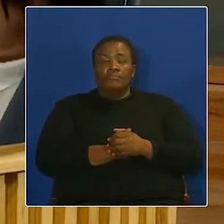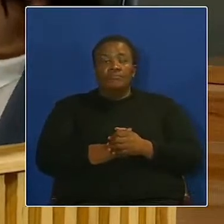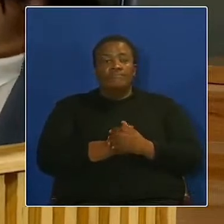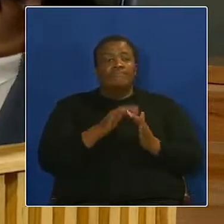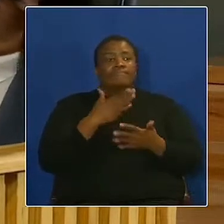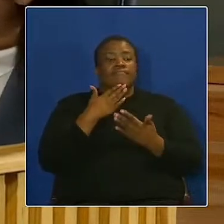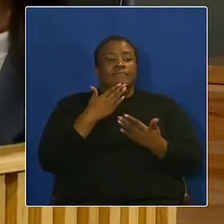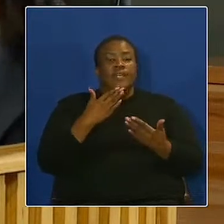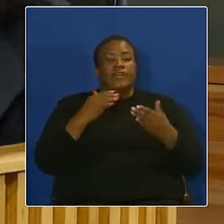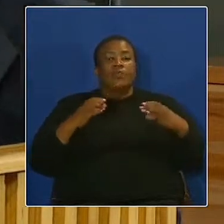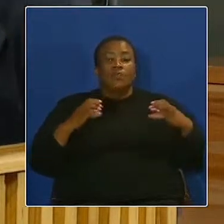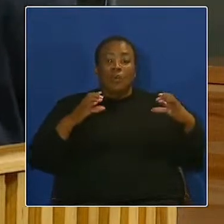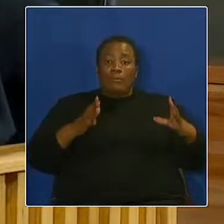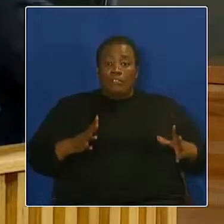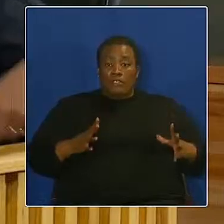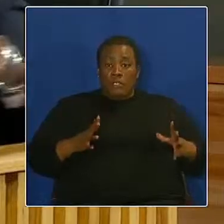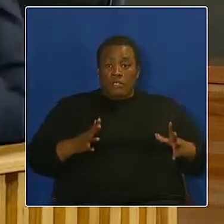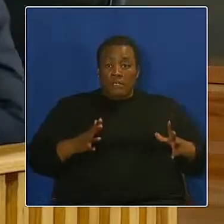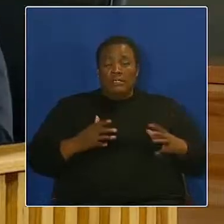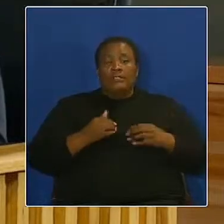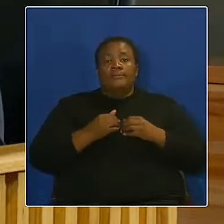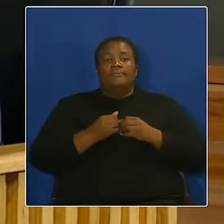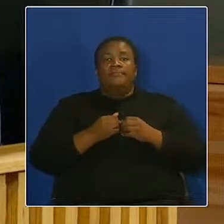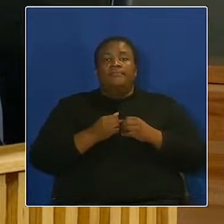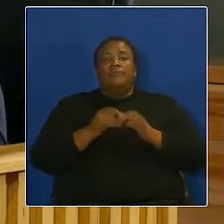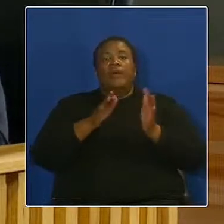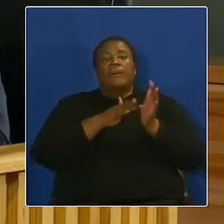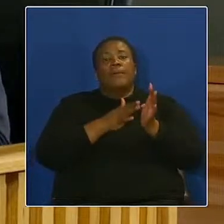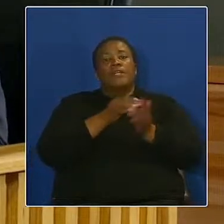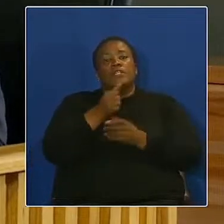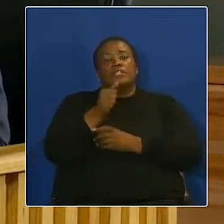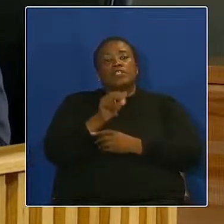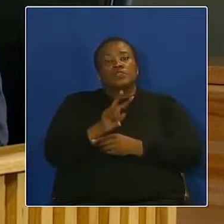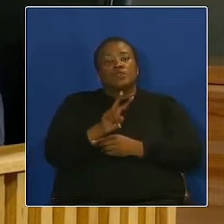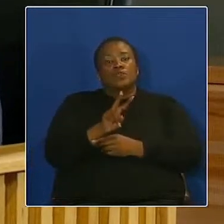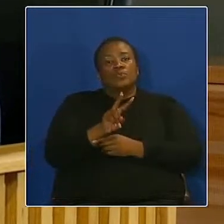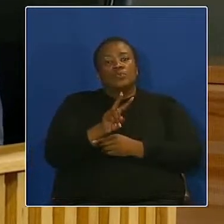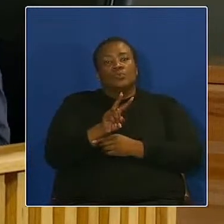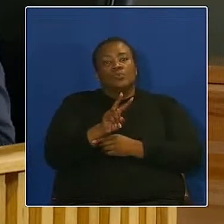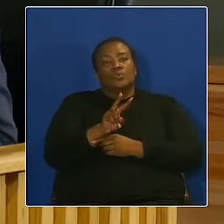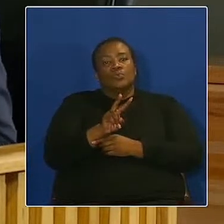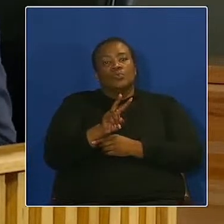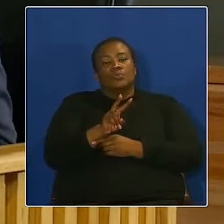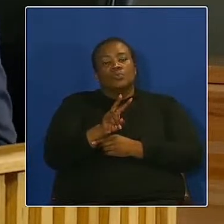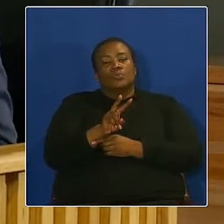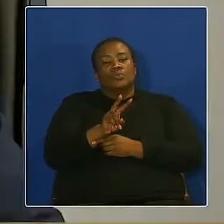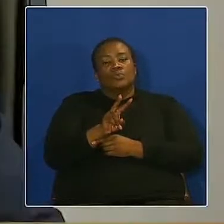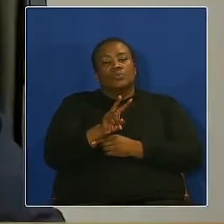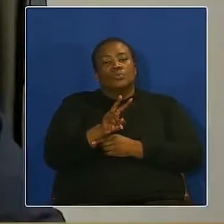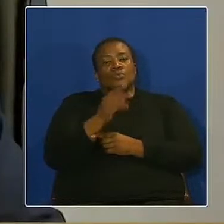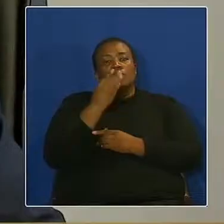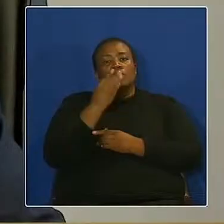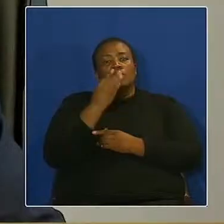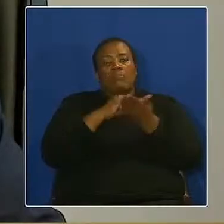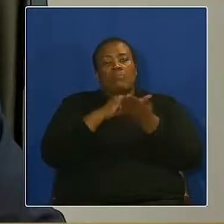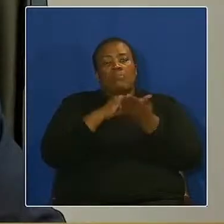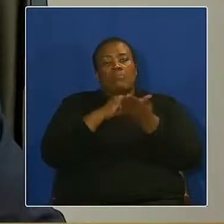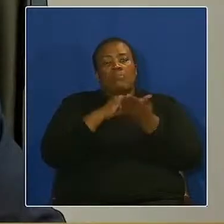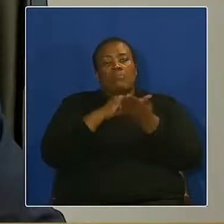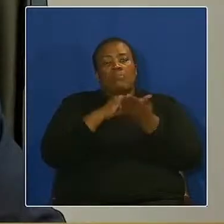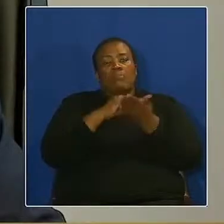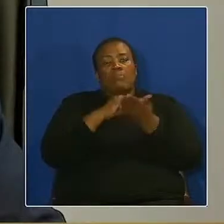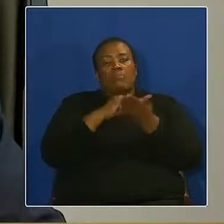Thank you, Commissioners. On page 62, the forwarded message on the 22nd